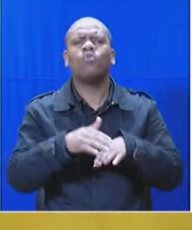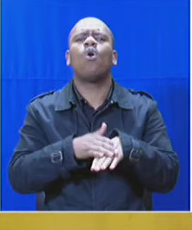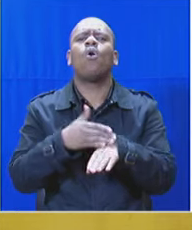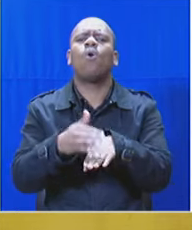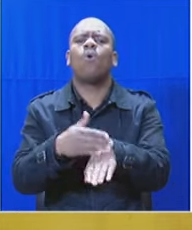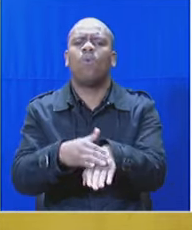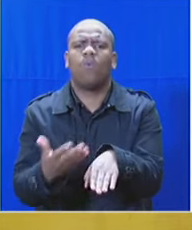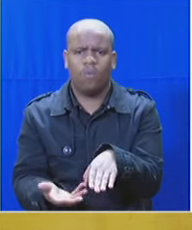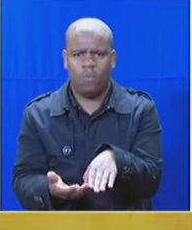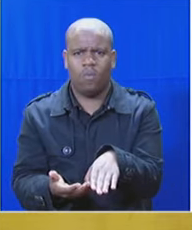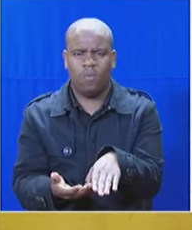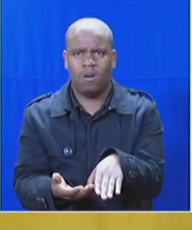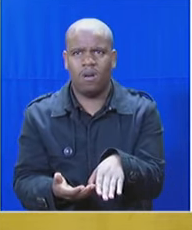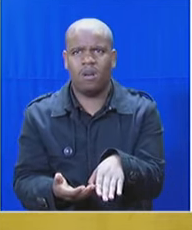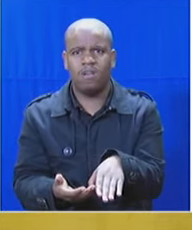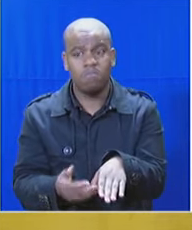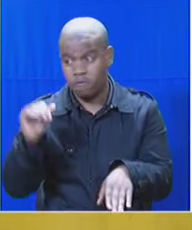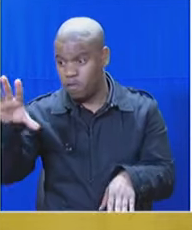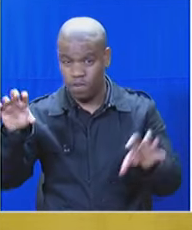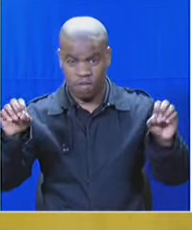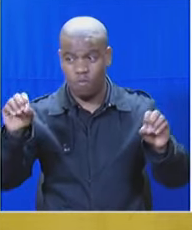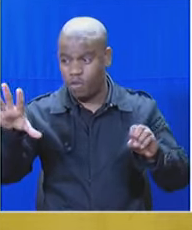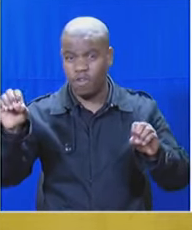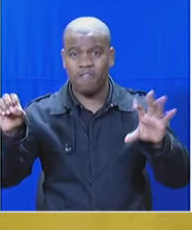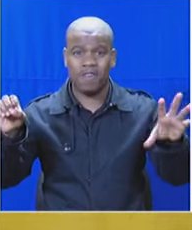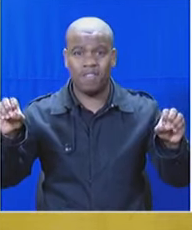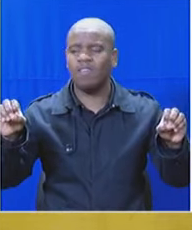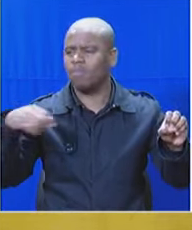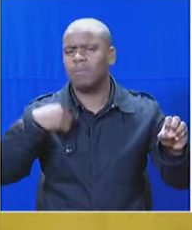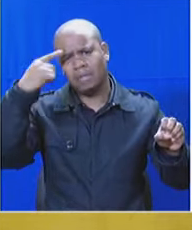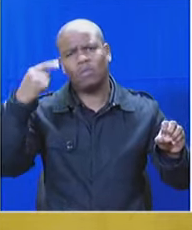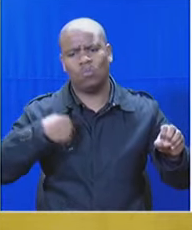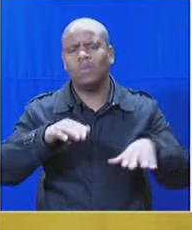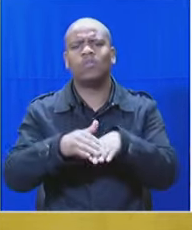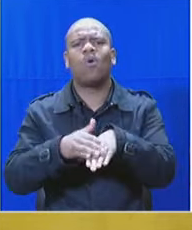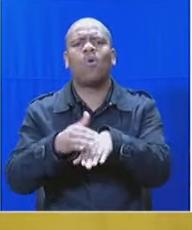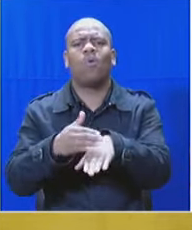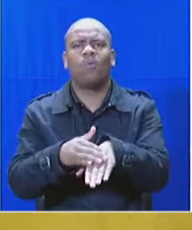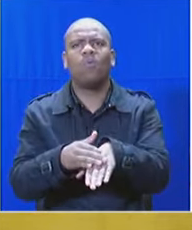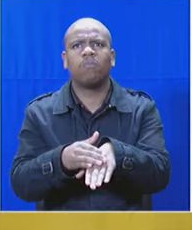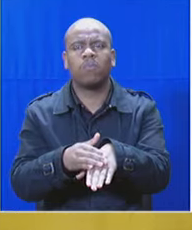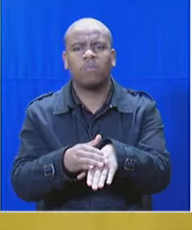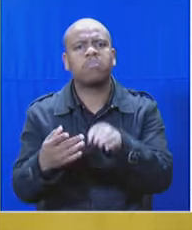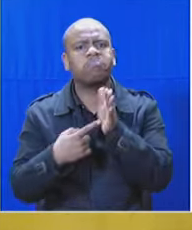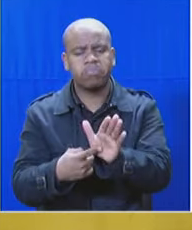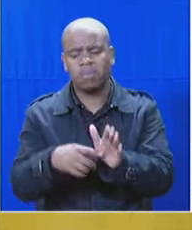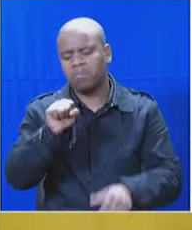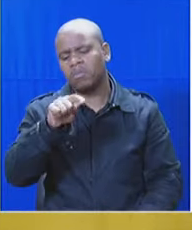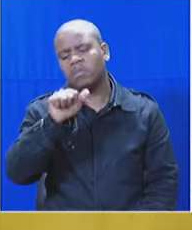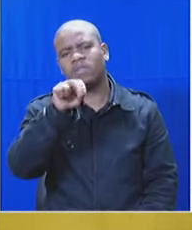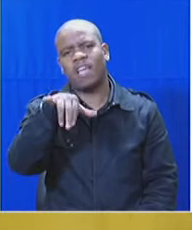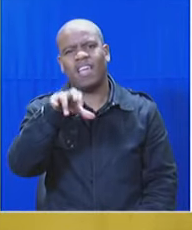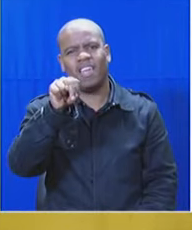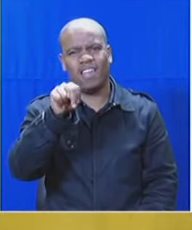They are worried that we're too slow on the 50-50. What I'm talking about here is ceilings. umama uStein uthi